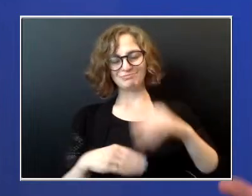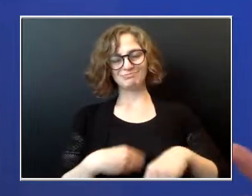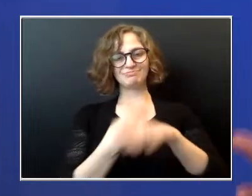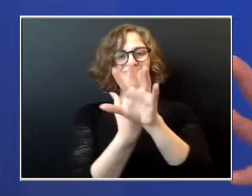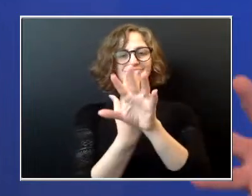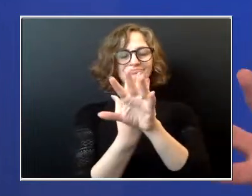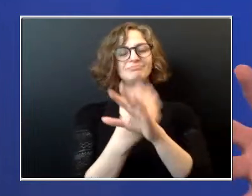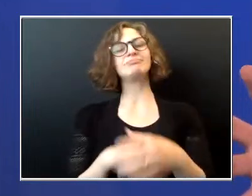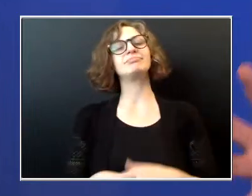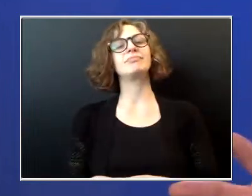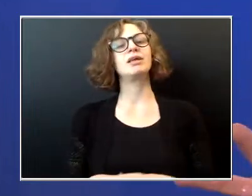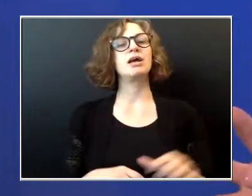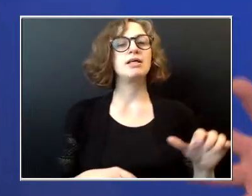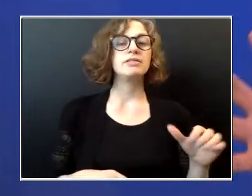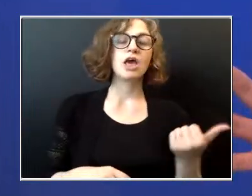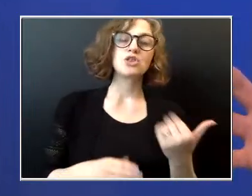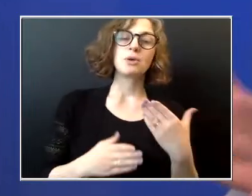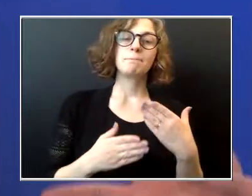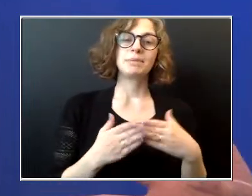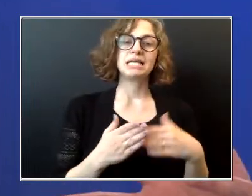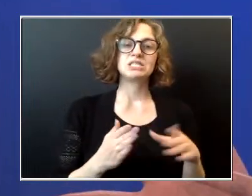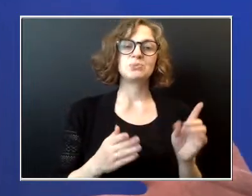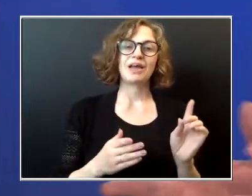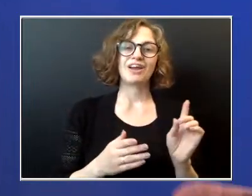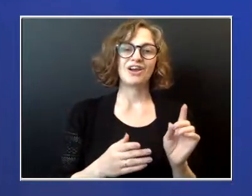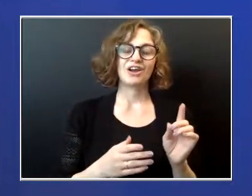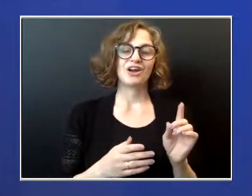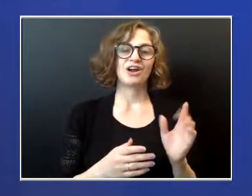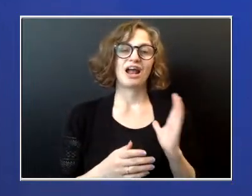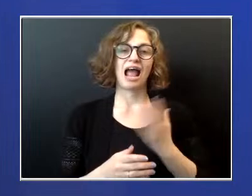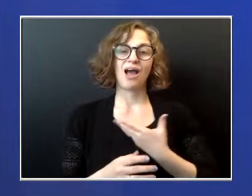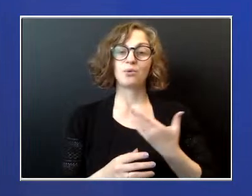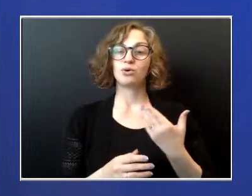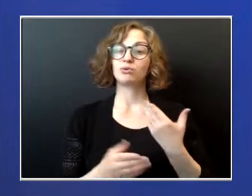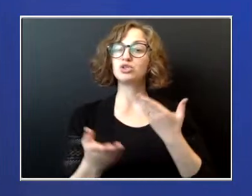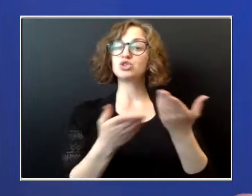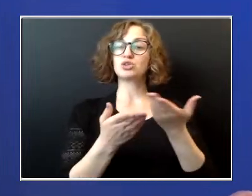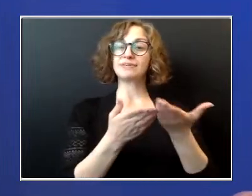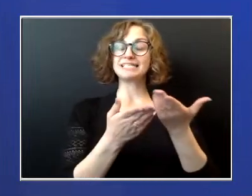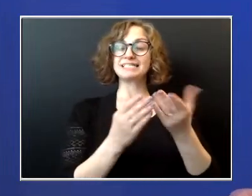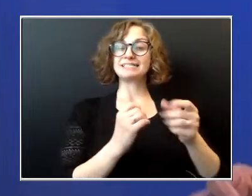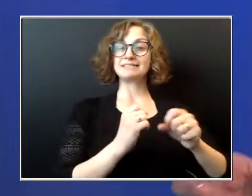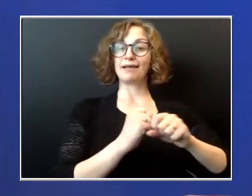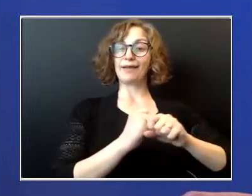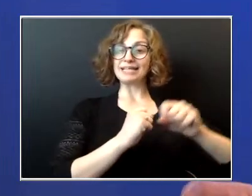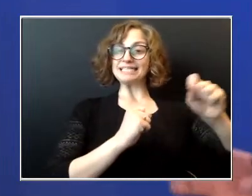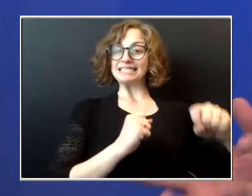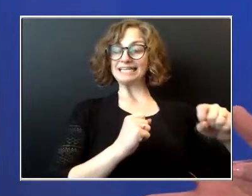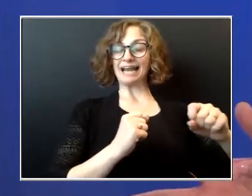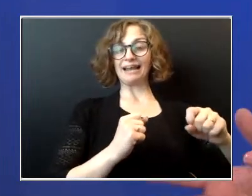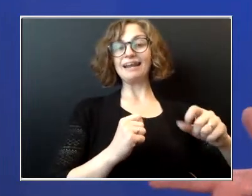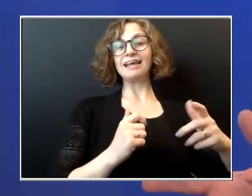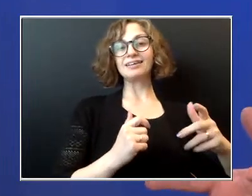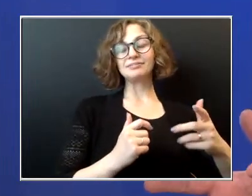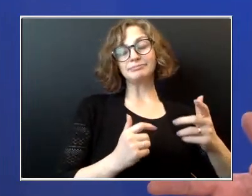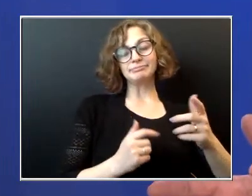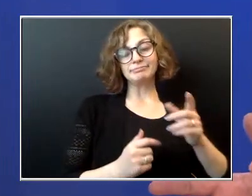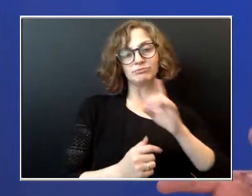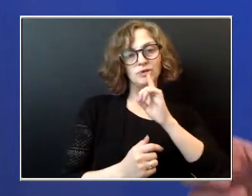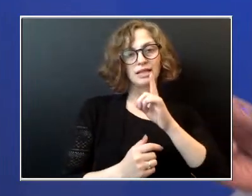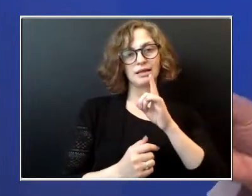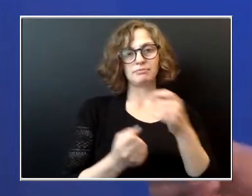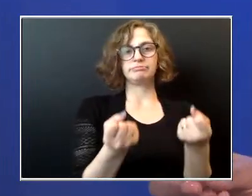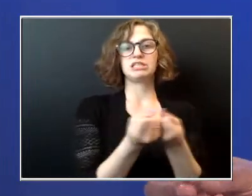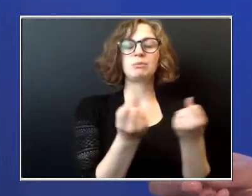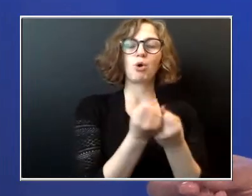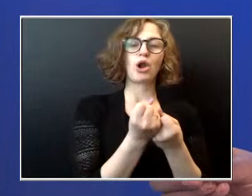by which genetic counseling, our service, is extending our expertise is by supporting physicians and nurse